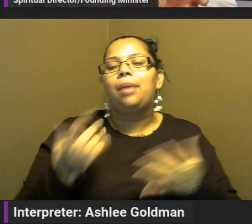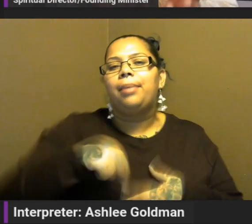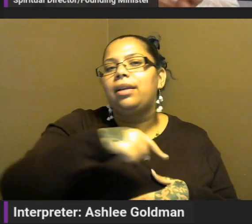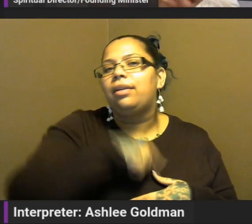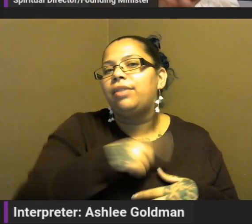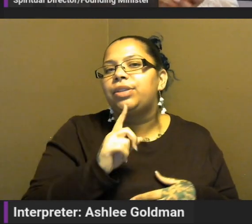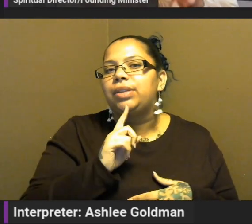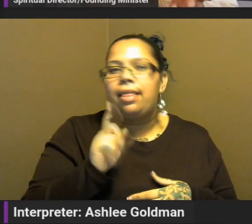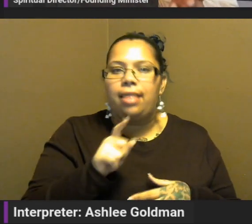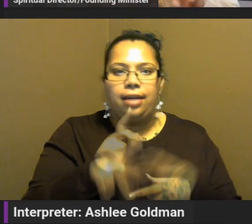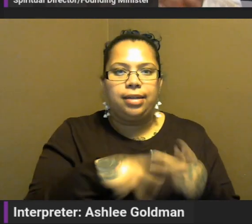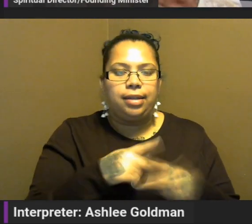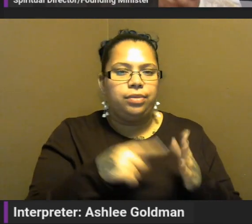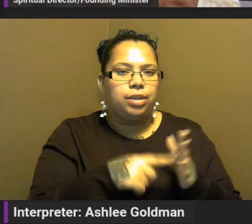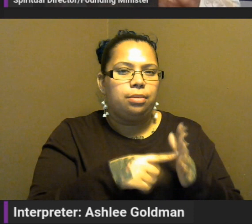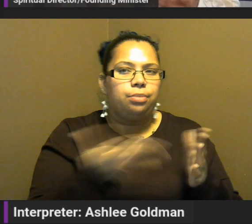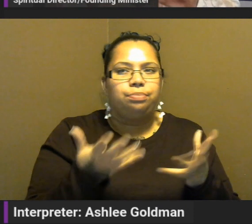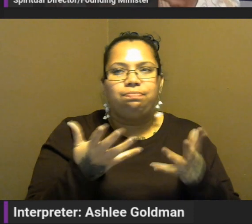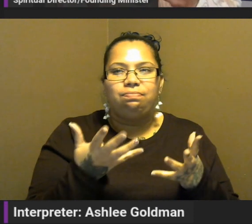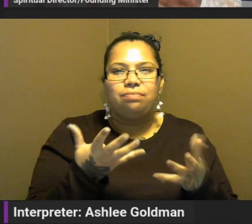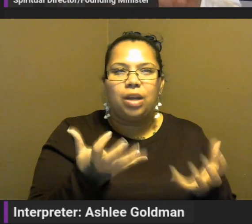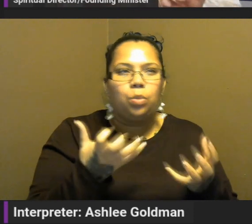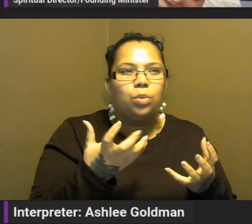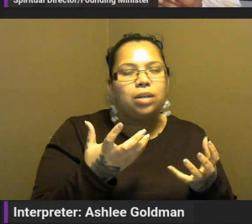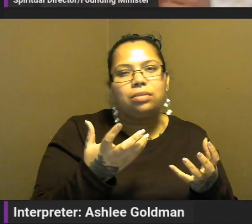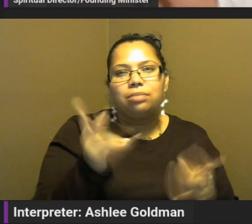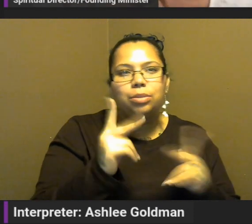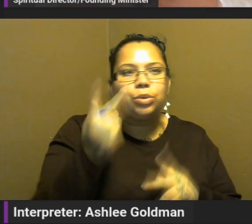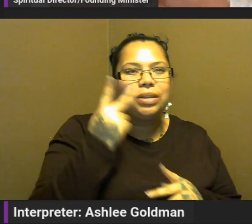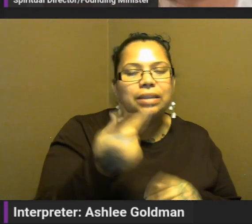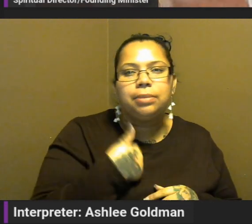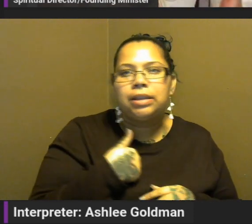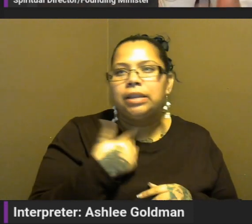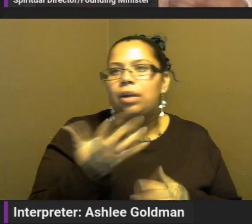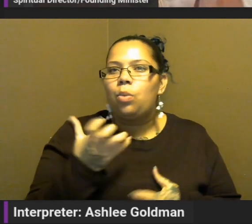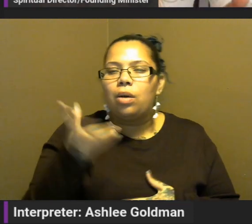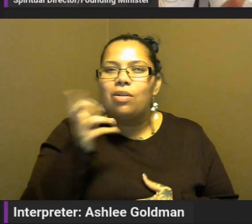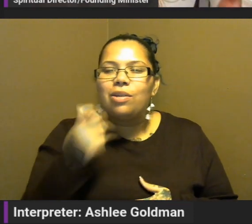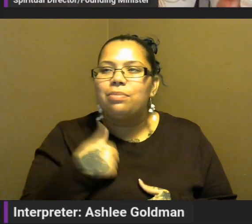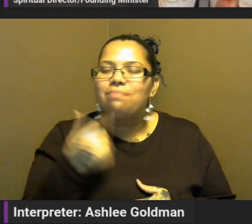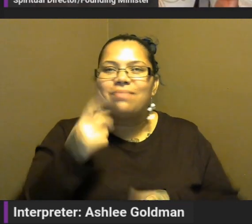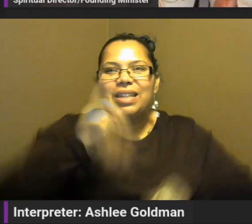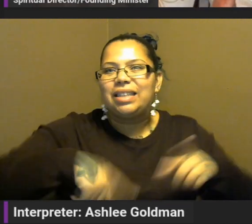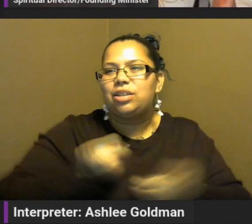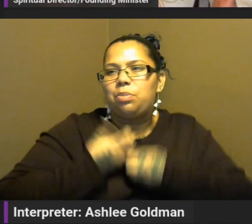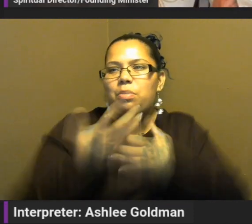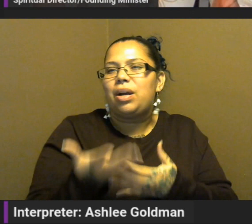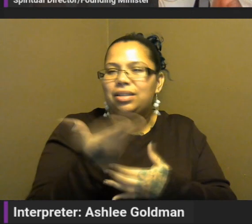be seen. I want to be heard. I don't feel that I have the capacity to express what I want to express,